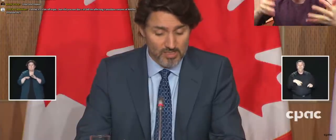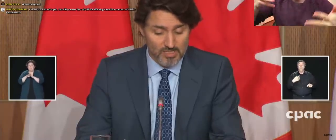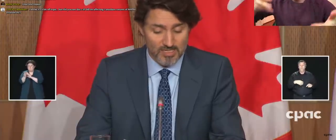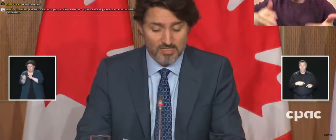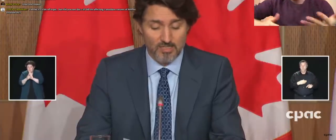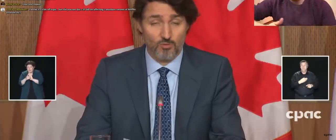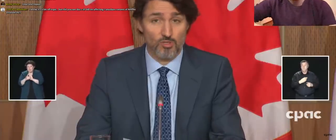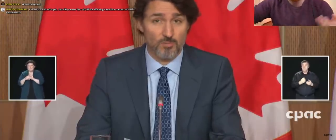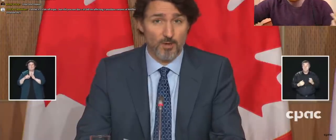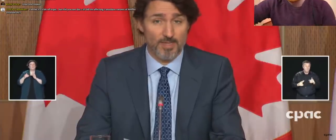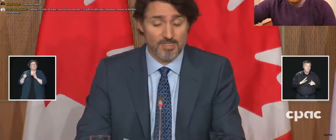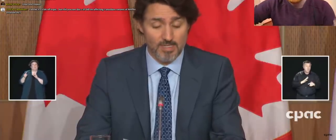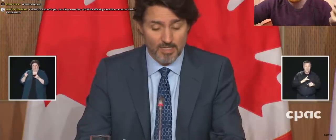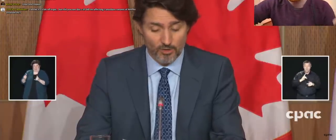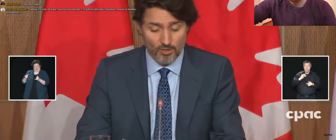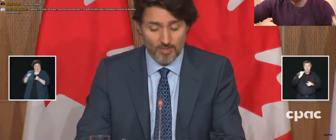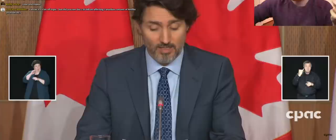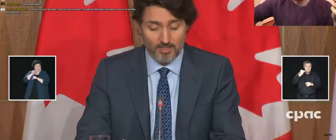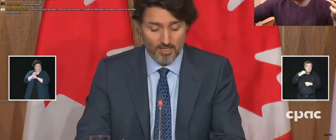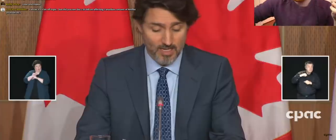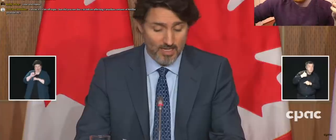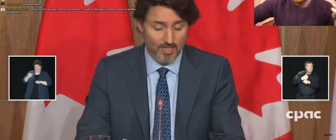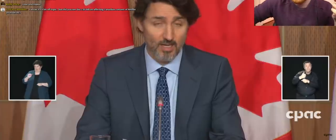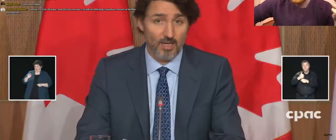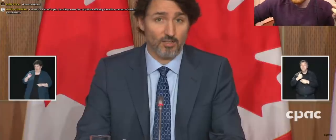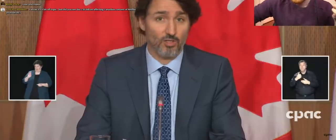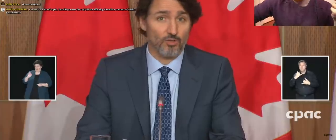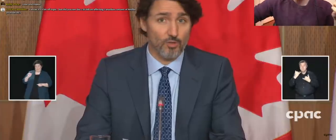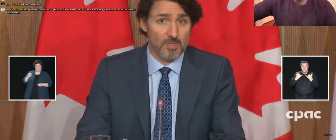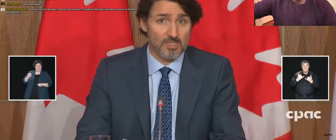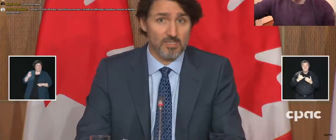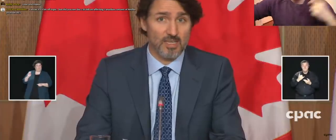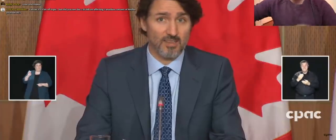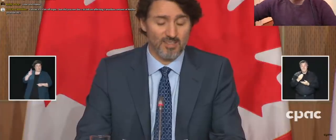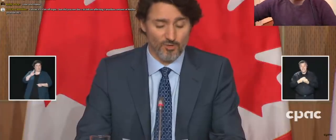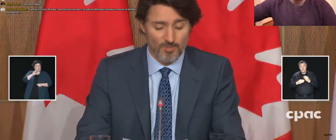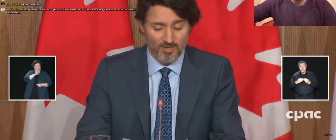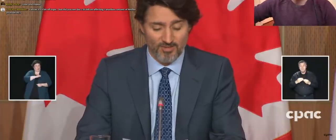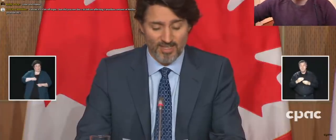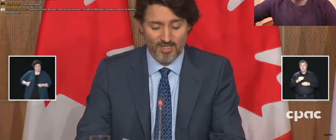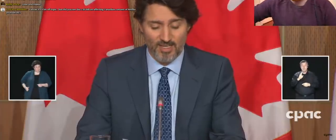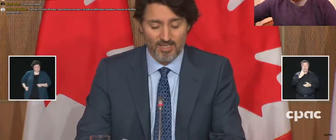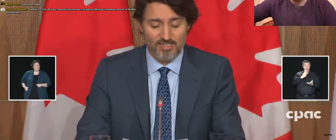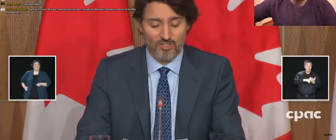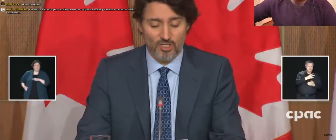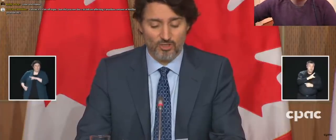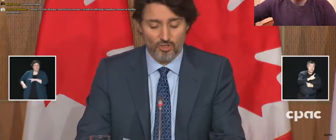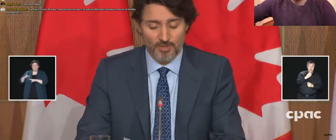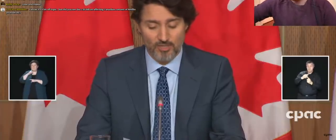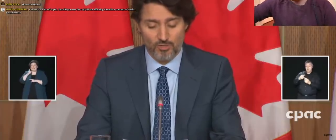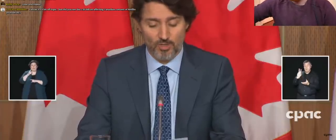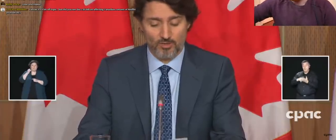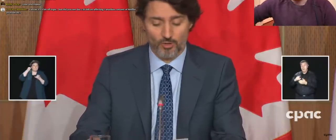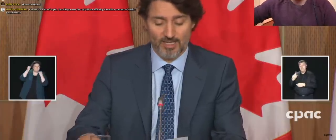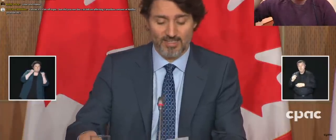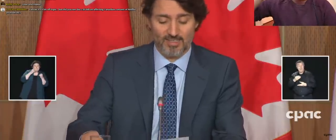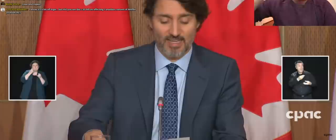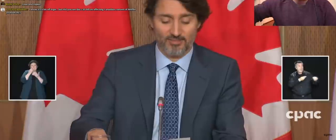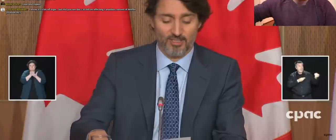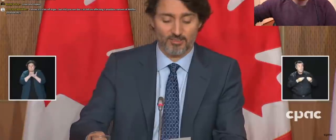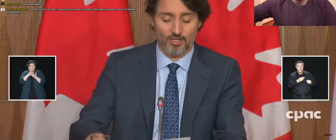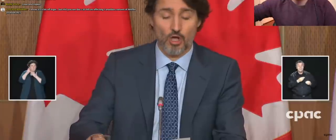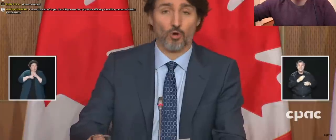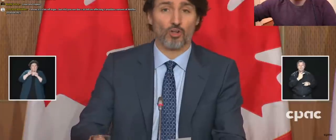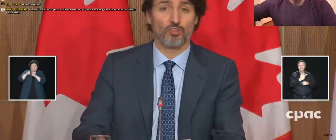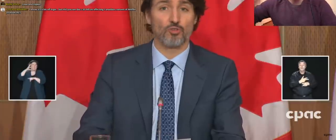bill. This is where we're going to actually get the details on what's going on here. So I'm very surprised that's actually coming out today. And I'm listening